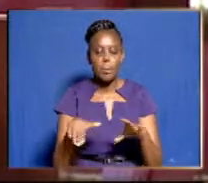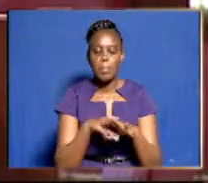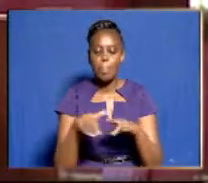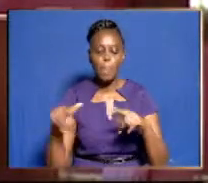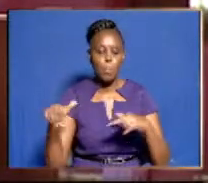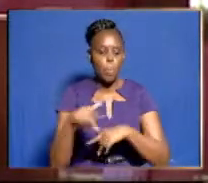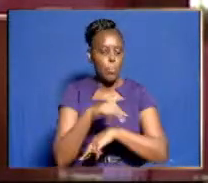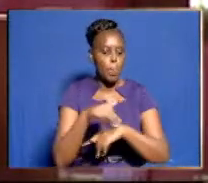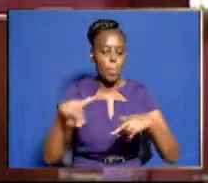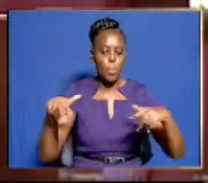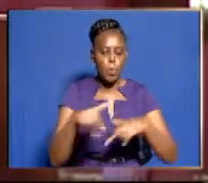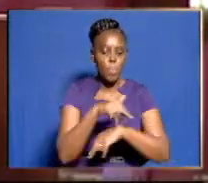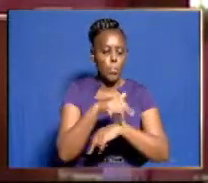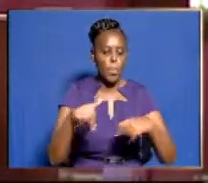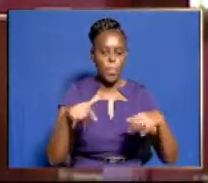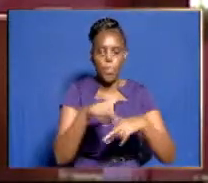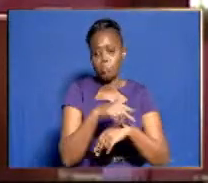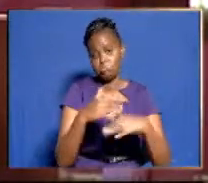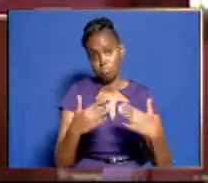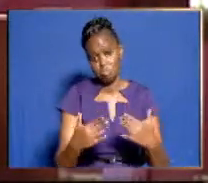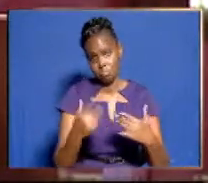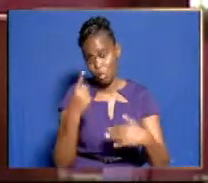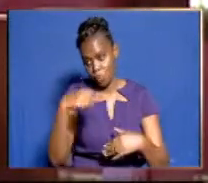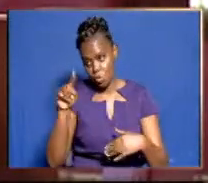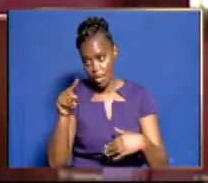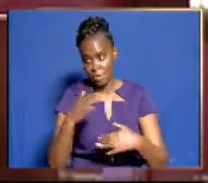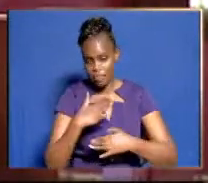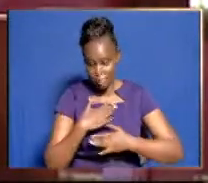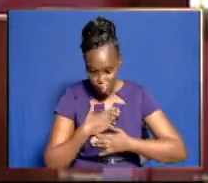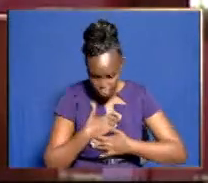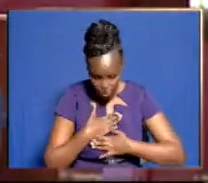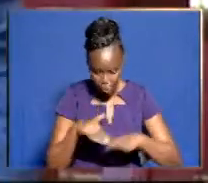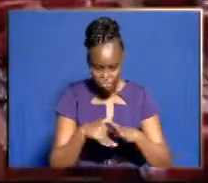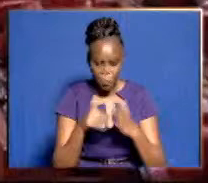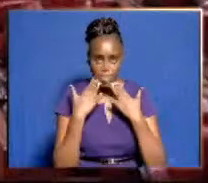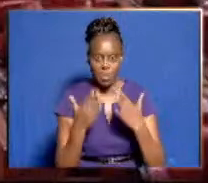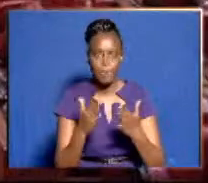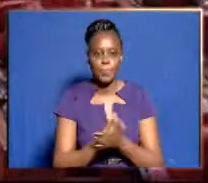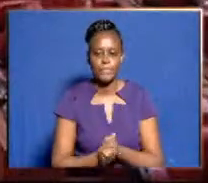on hopping around from one place to another? Thank you, Honorable Speaker.